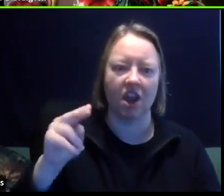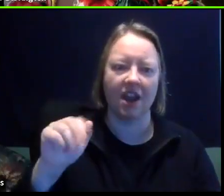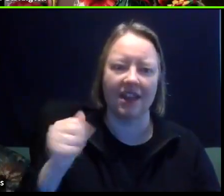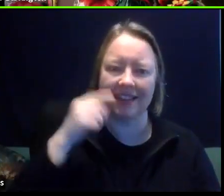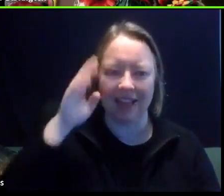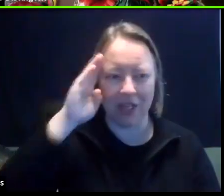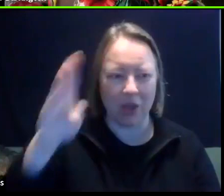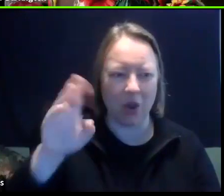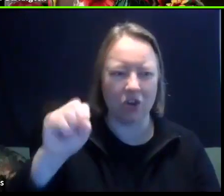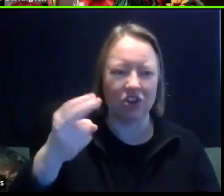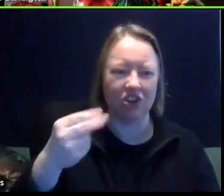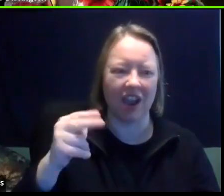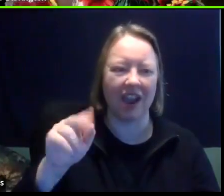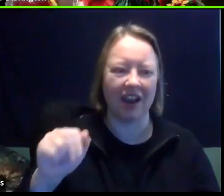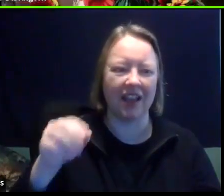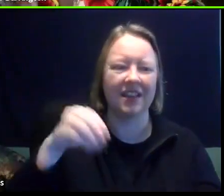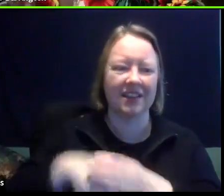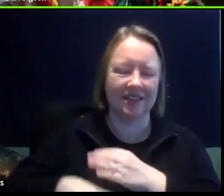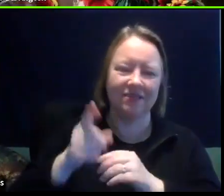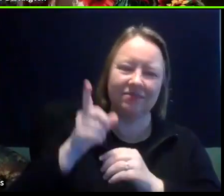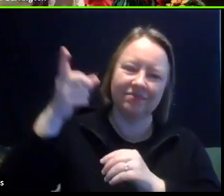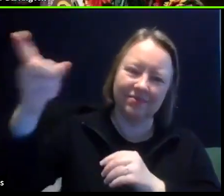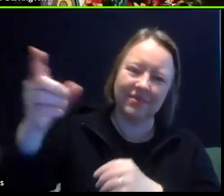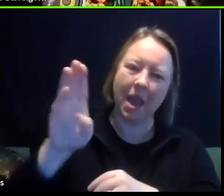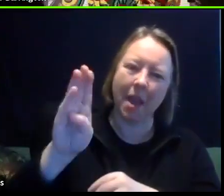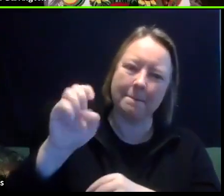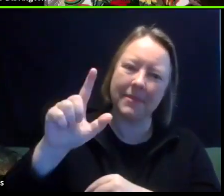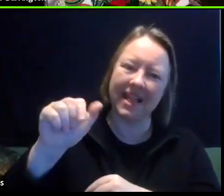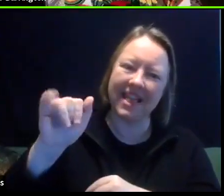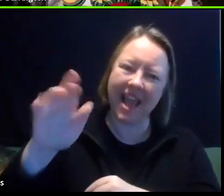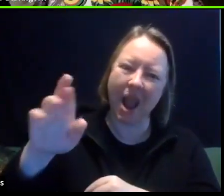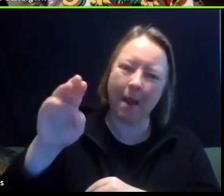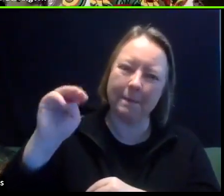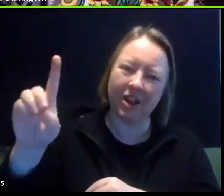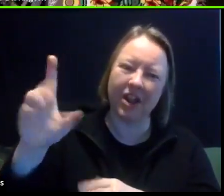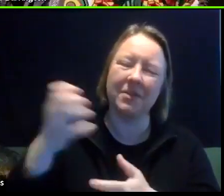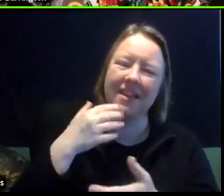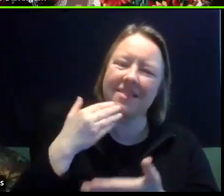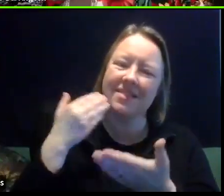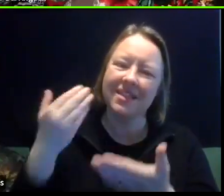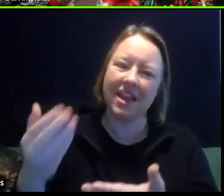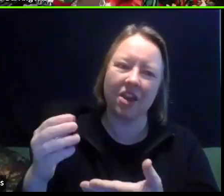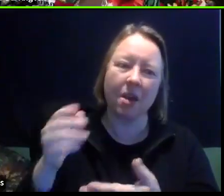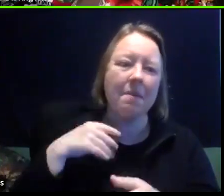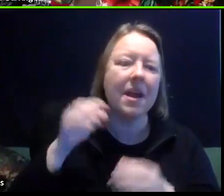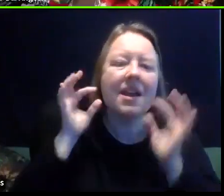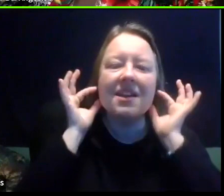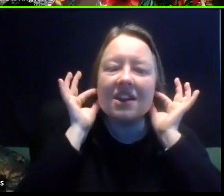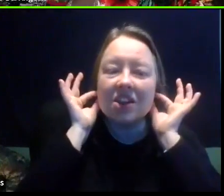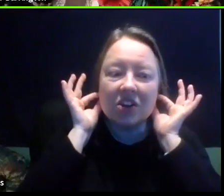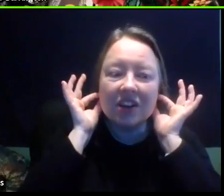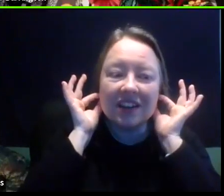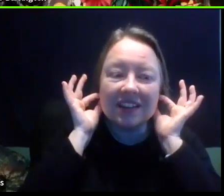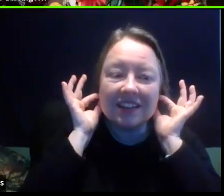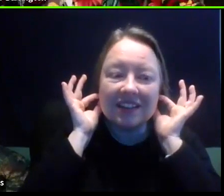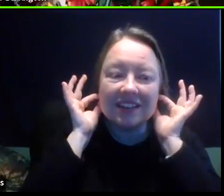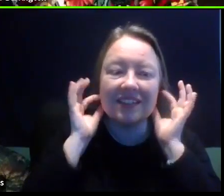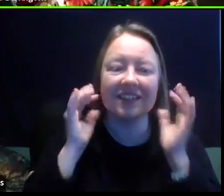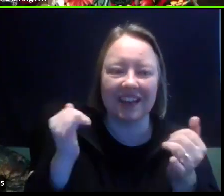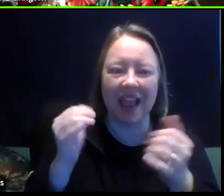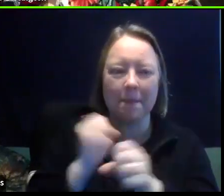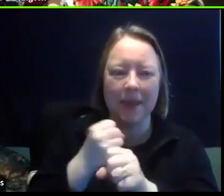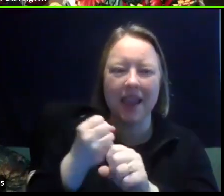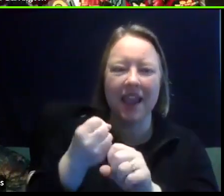all the way in Bel Air, Maryland. And I want to say thank you to her. My earrings today are courtesy of